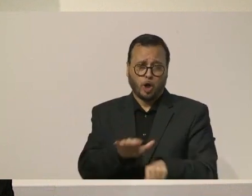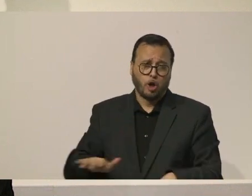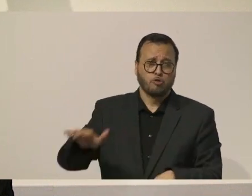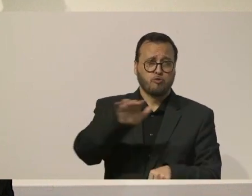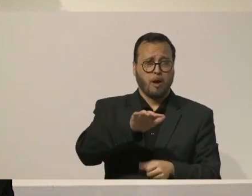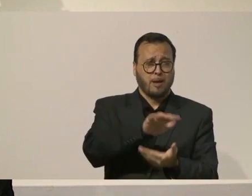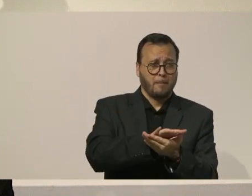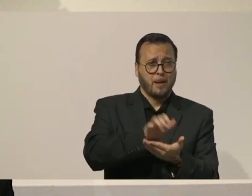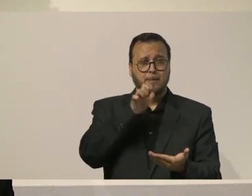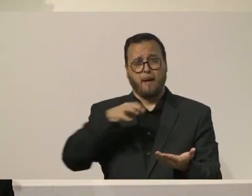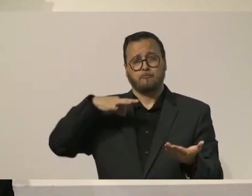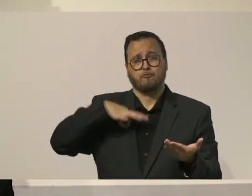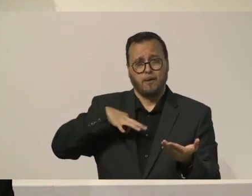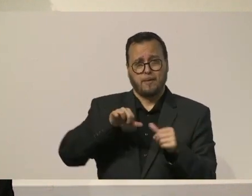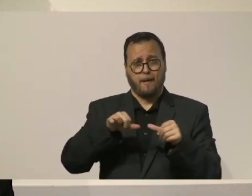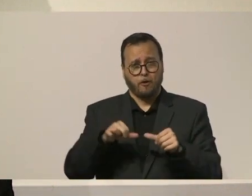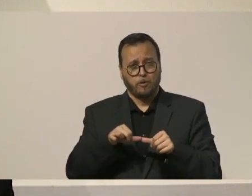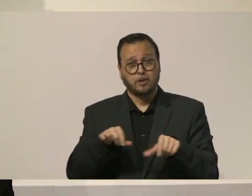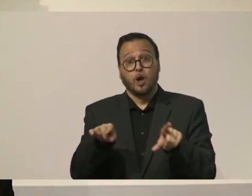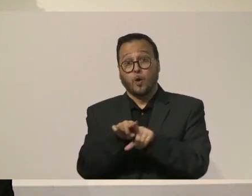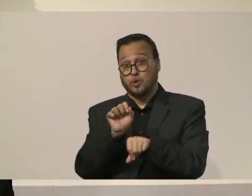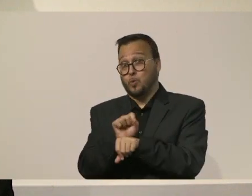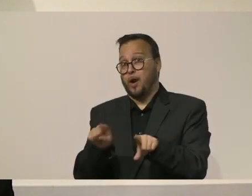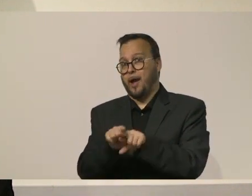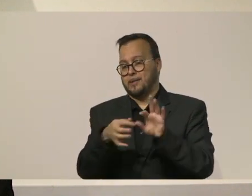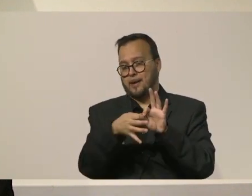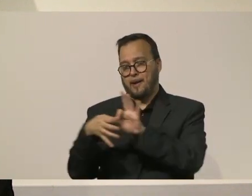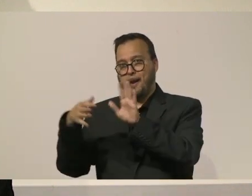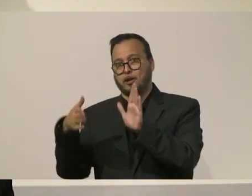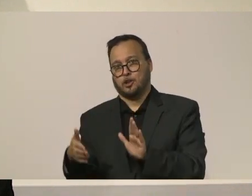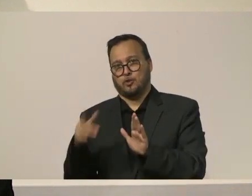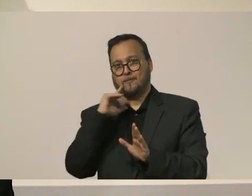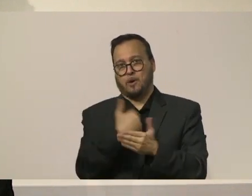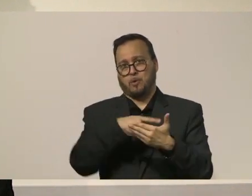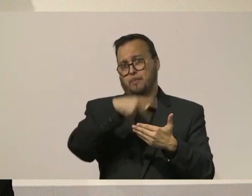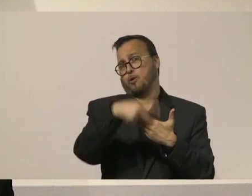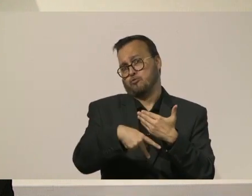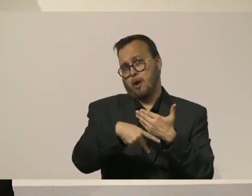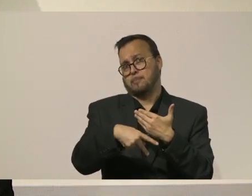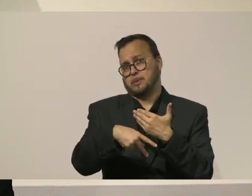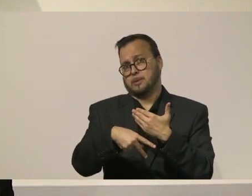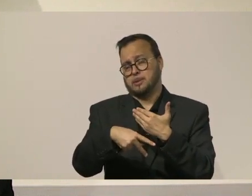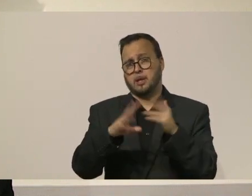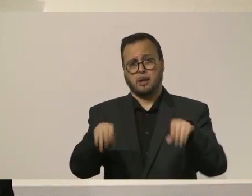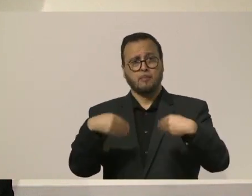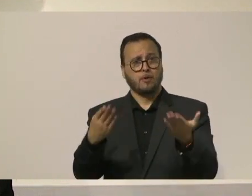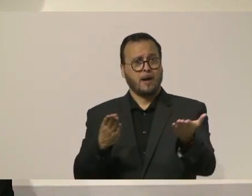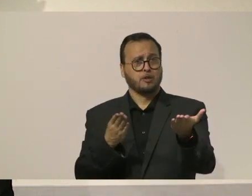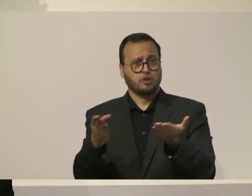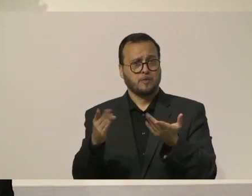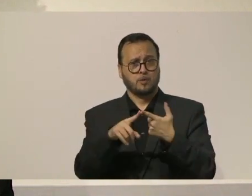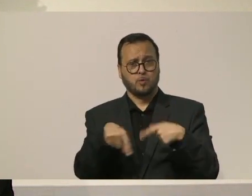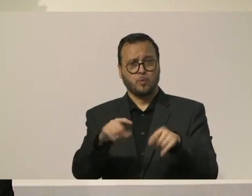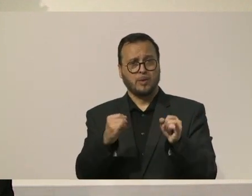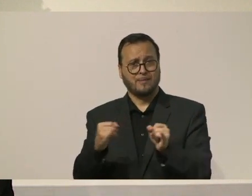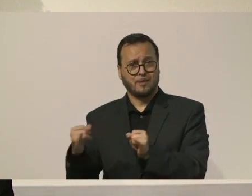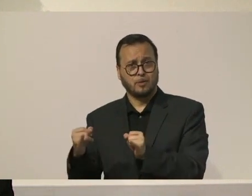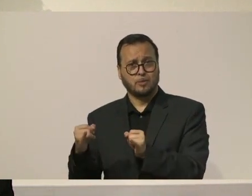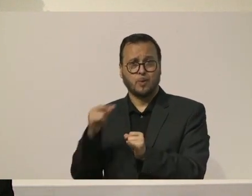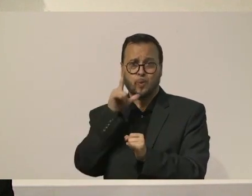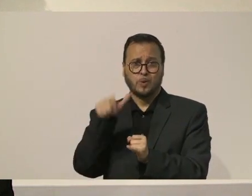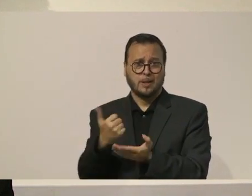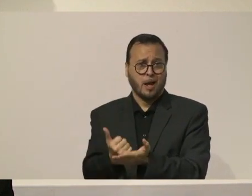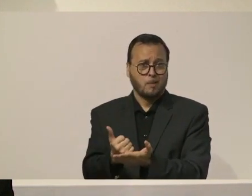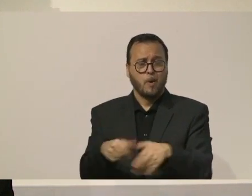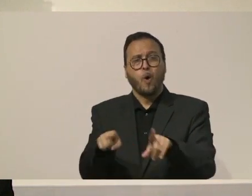academic, non-credit areas and work as a connector of our programs and provide services to the individuals who need help and